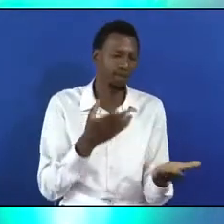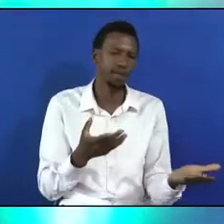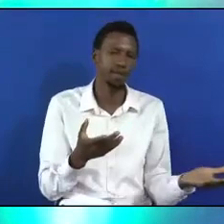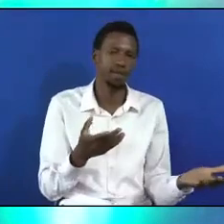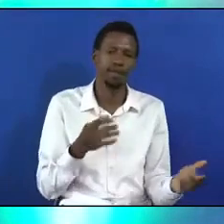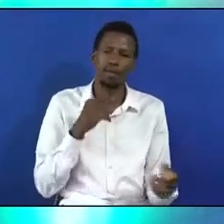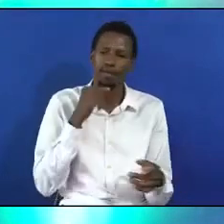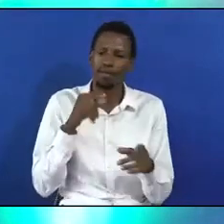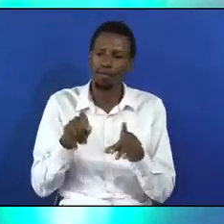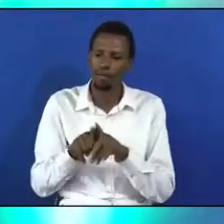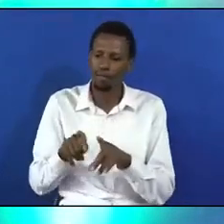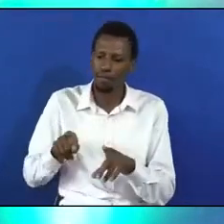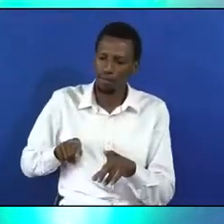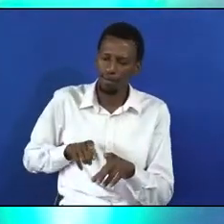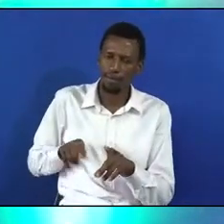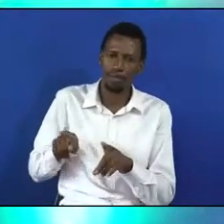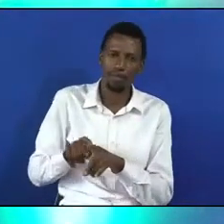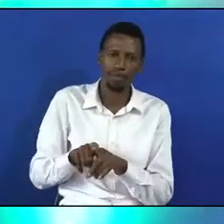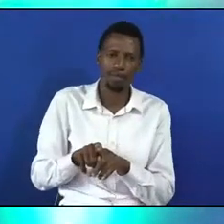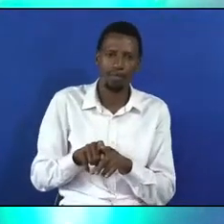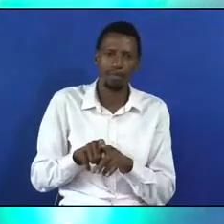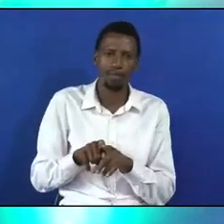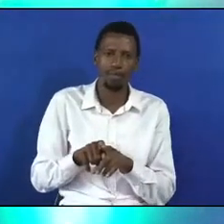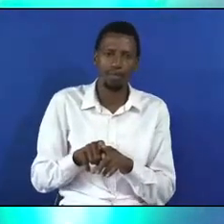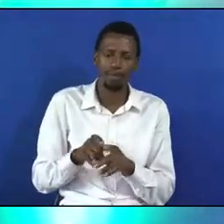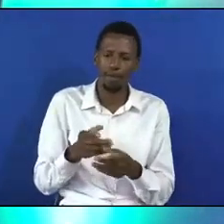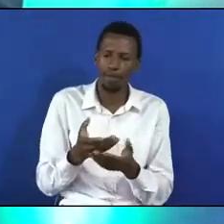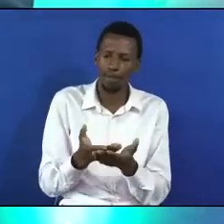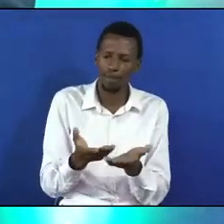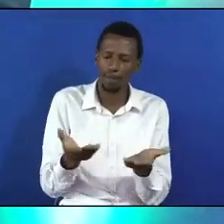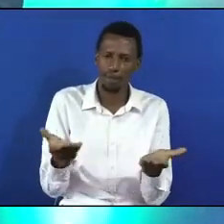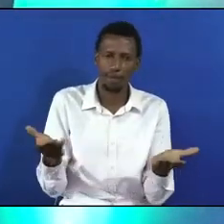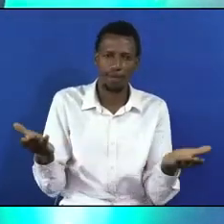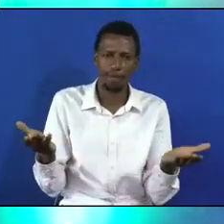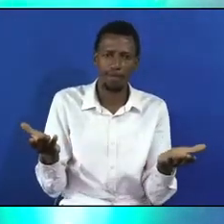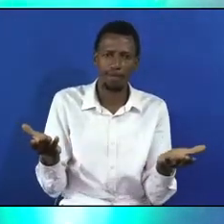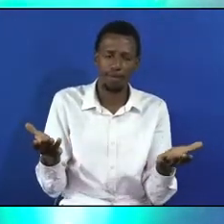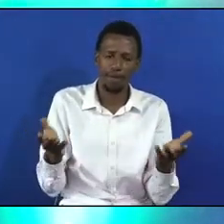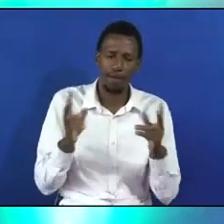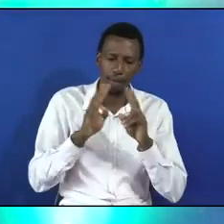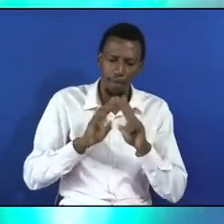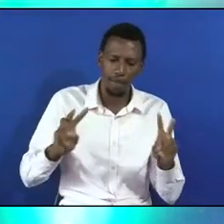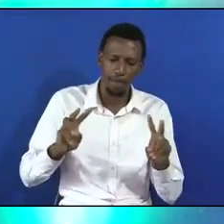Brothers and sisters, they are no longer in harmony.